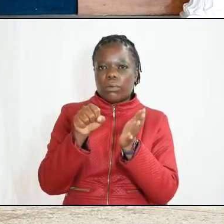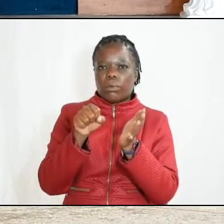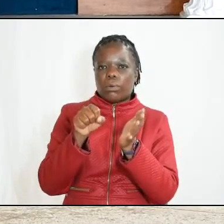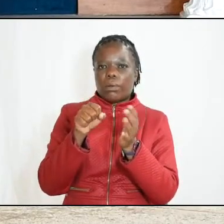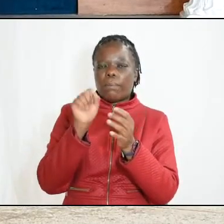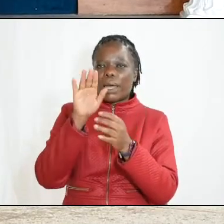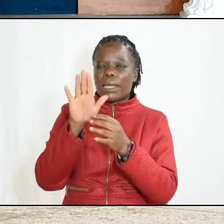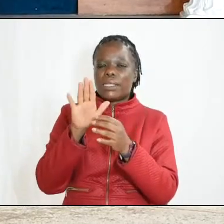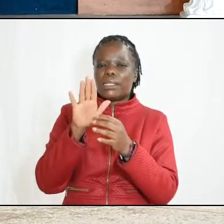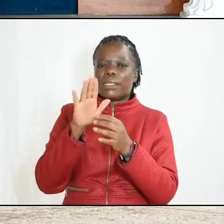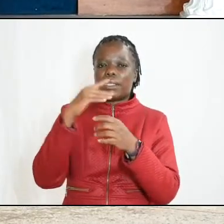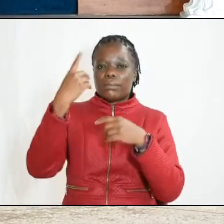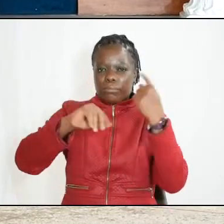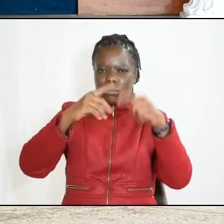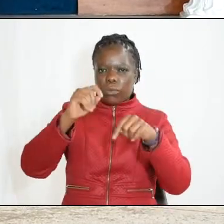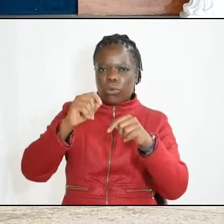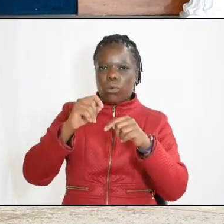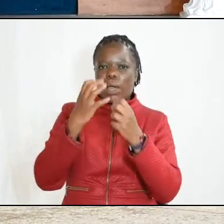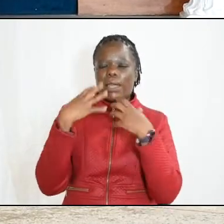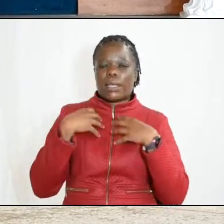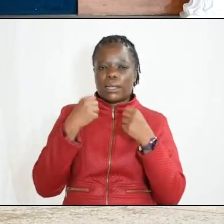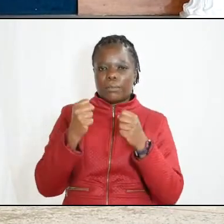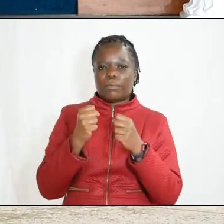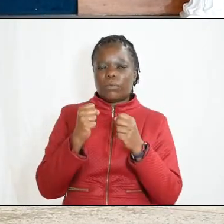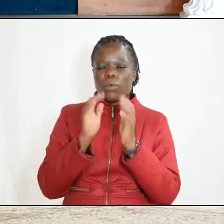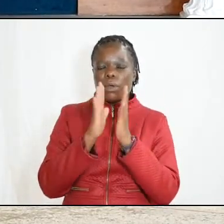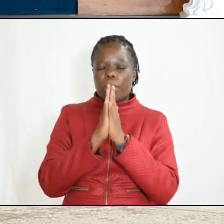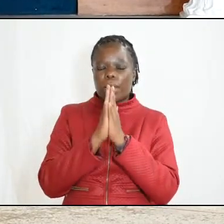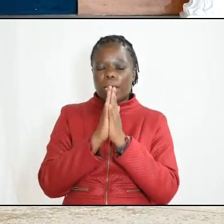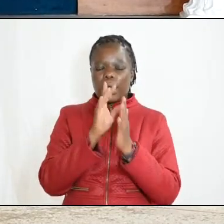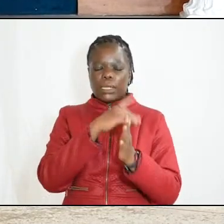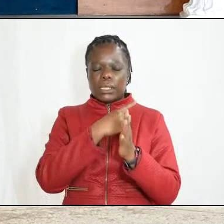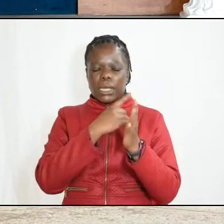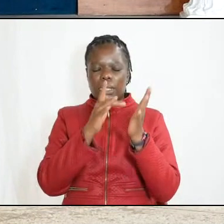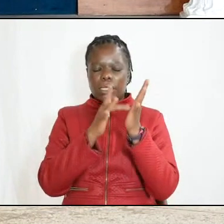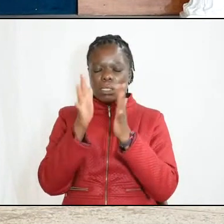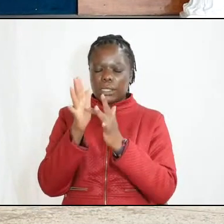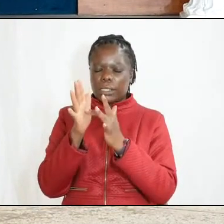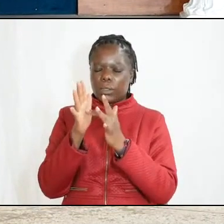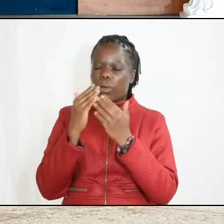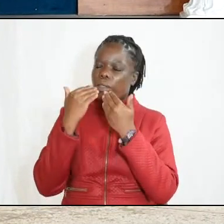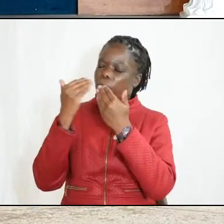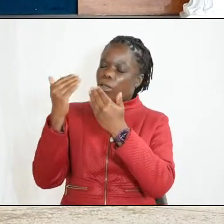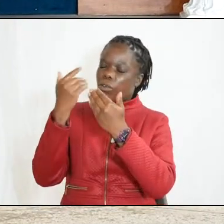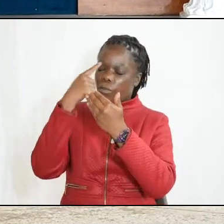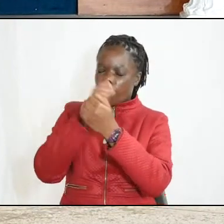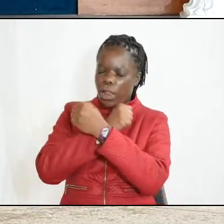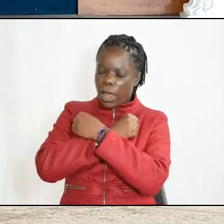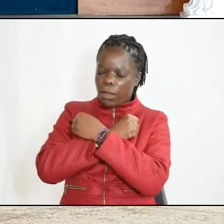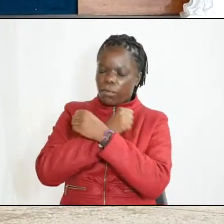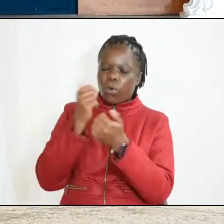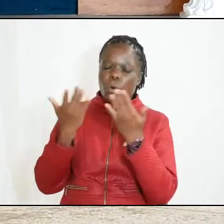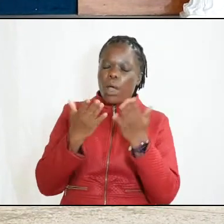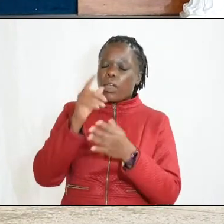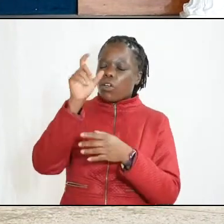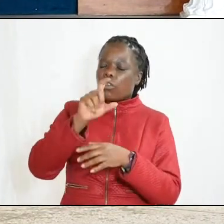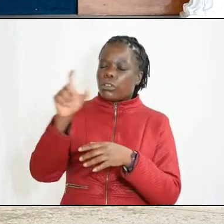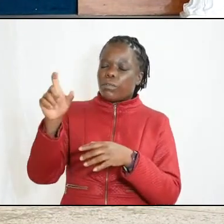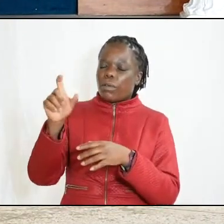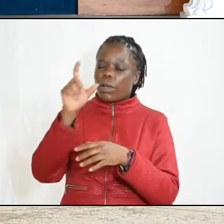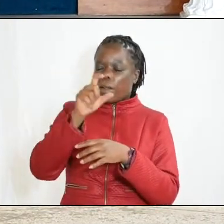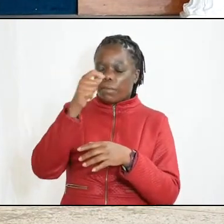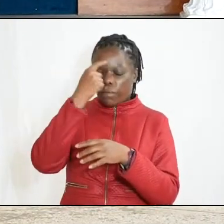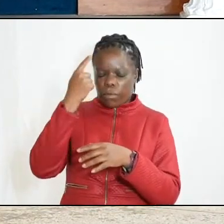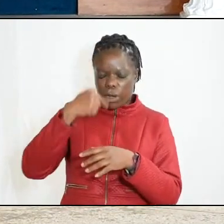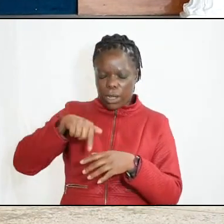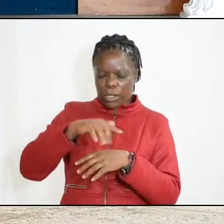healed." Let us pray. Dear Jesus, we thank you for your love that you are crucified on Calvary for us. Draw all children